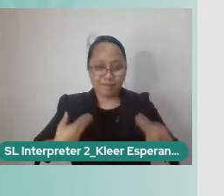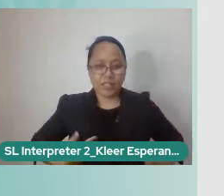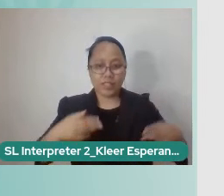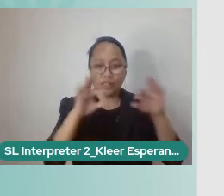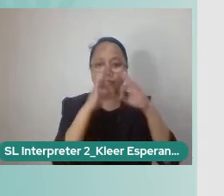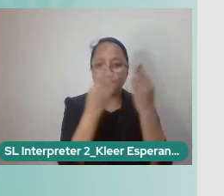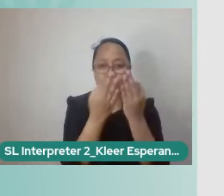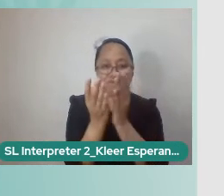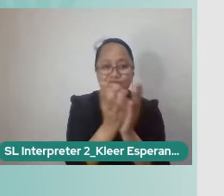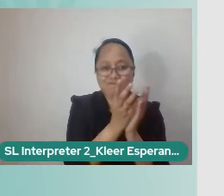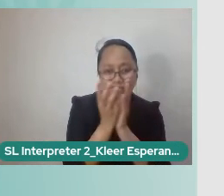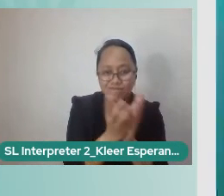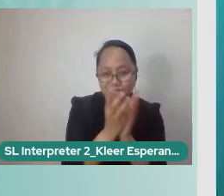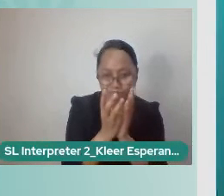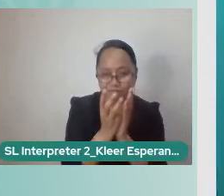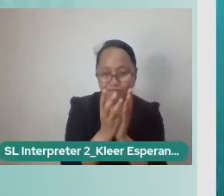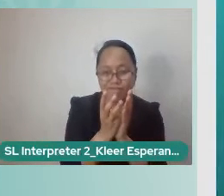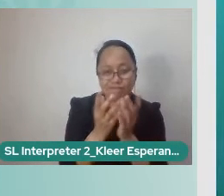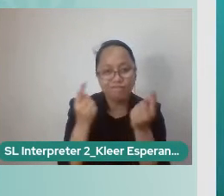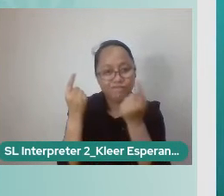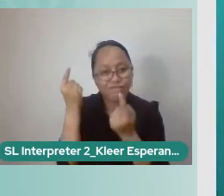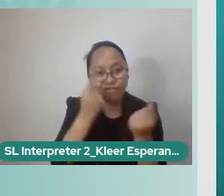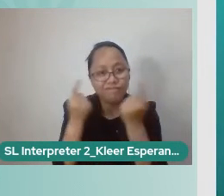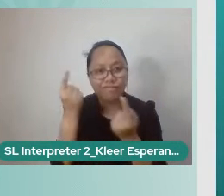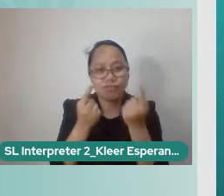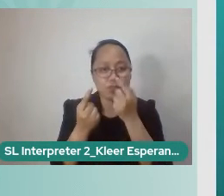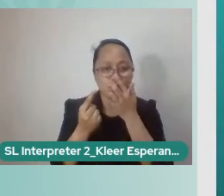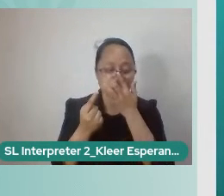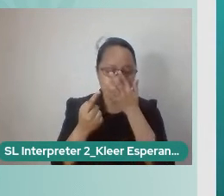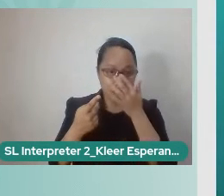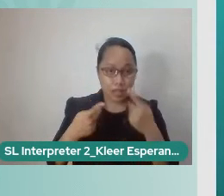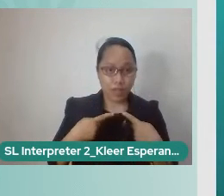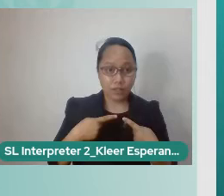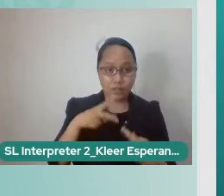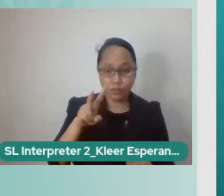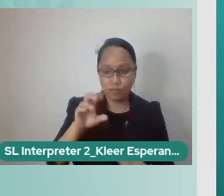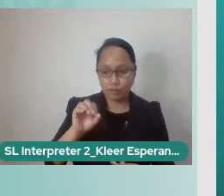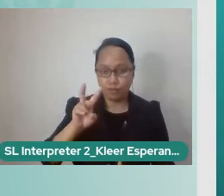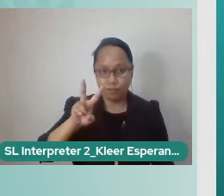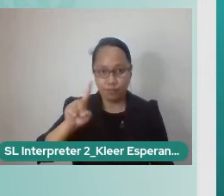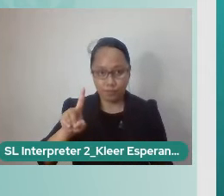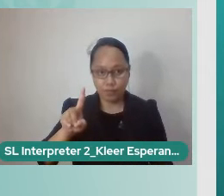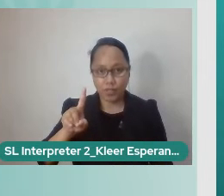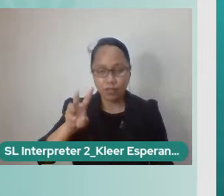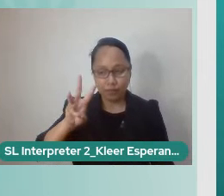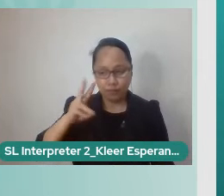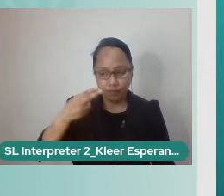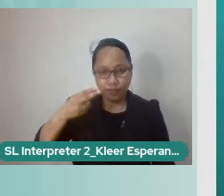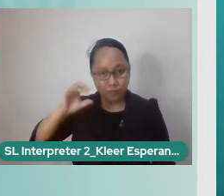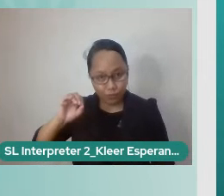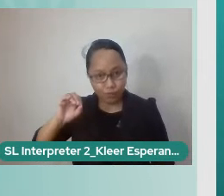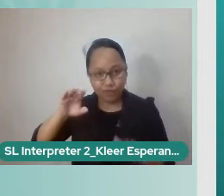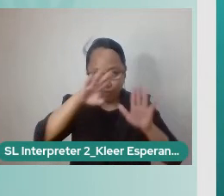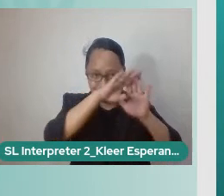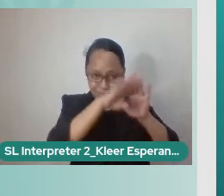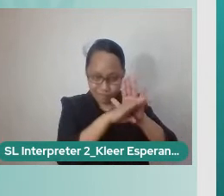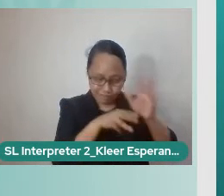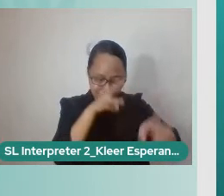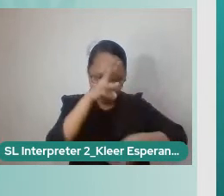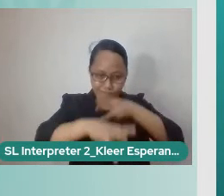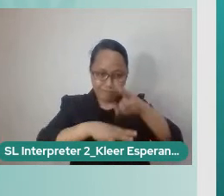considered. So in order to support this mass recommended scale up of HPV-based cervical screening,